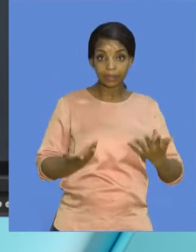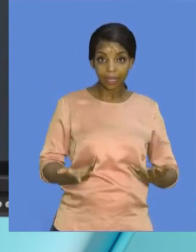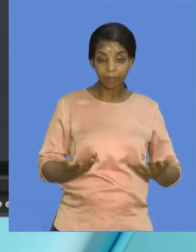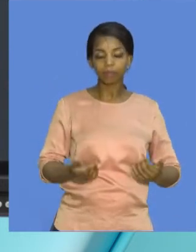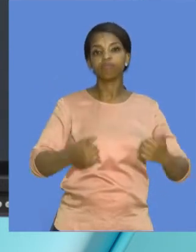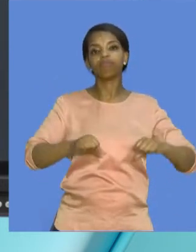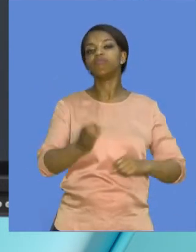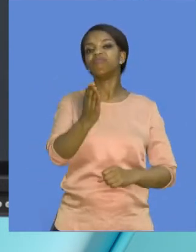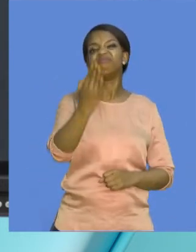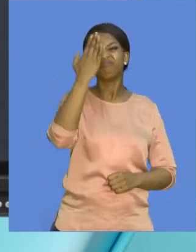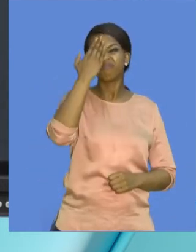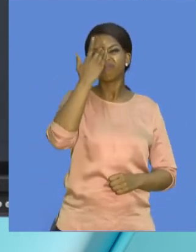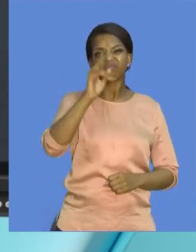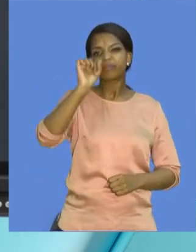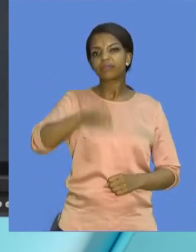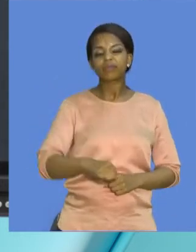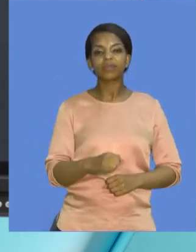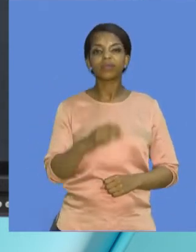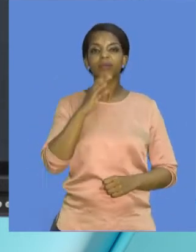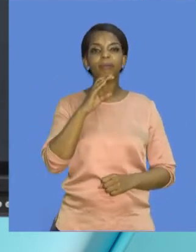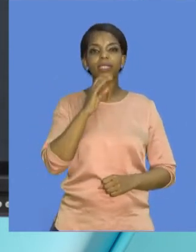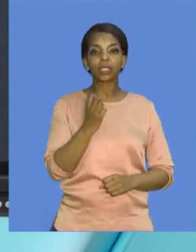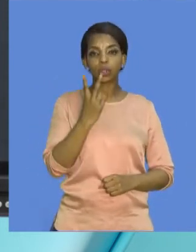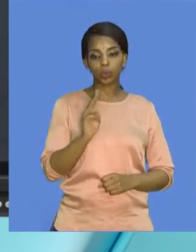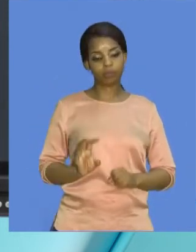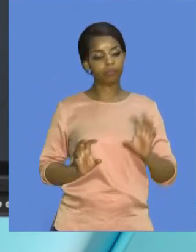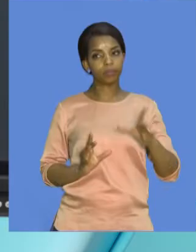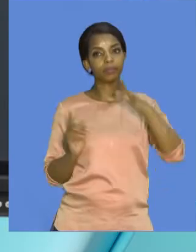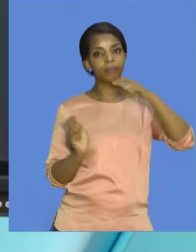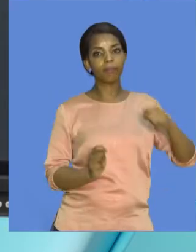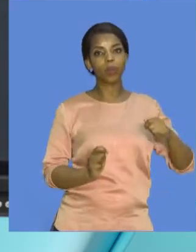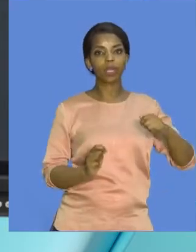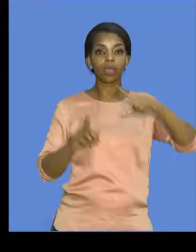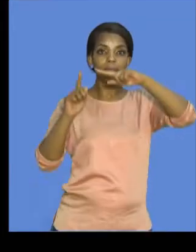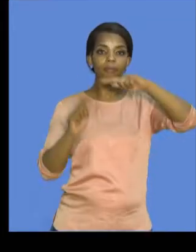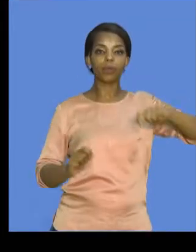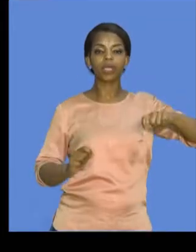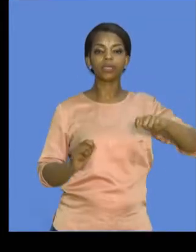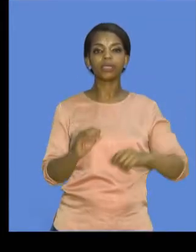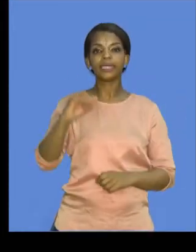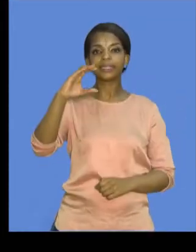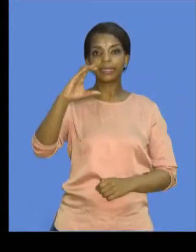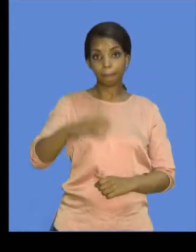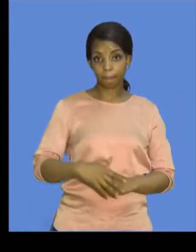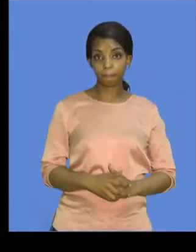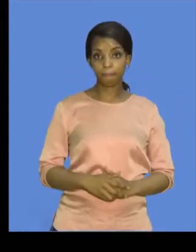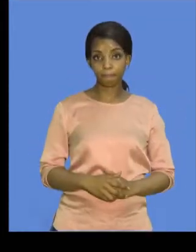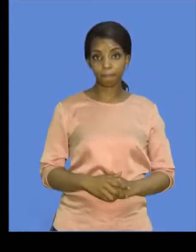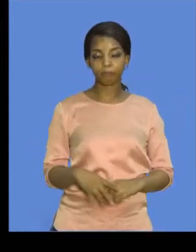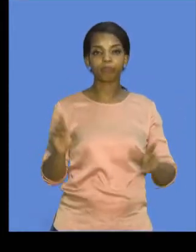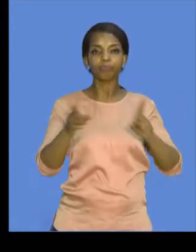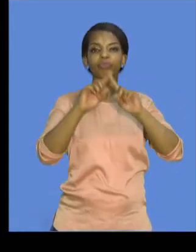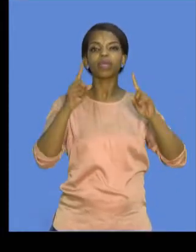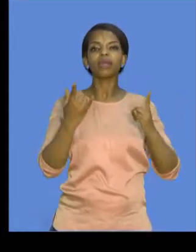then we would know that, okay, there will be also, equivalently, there will be also two forces, right? Now, if you think about the